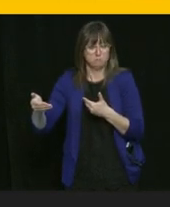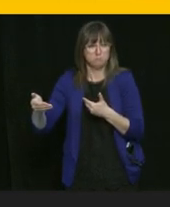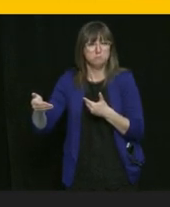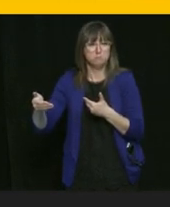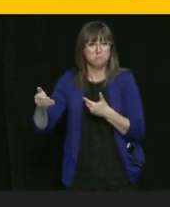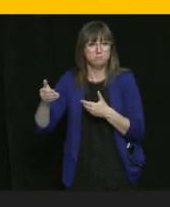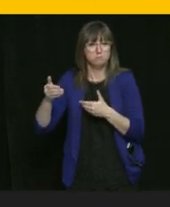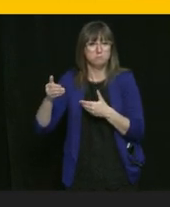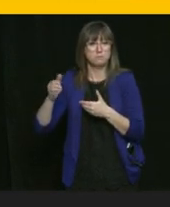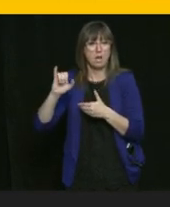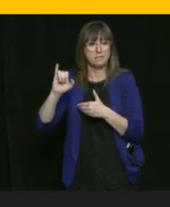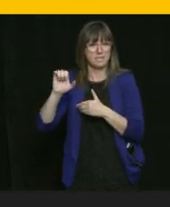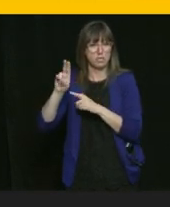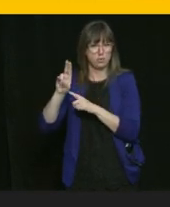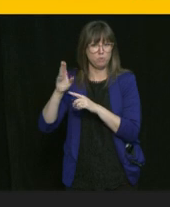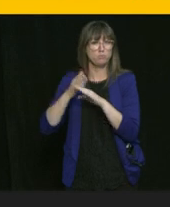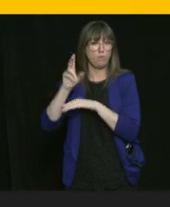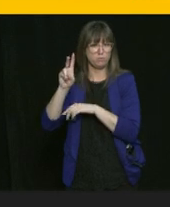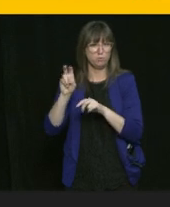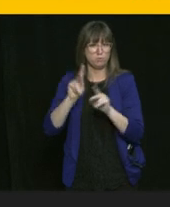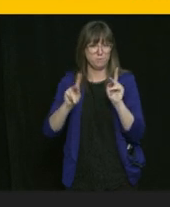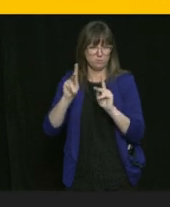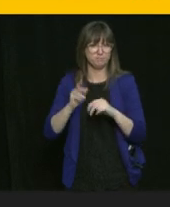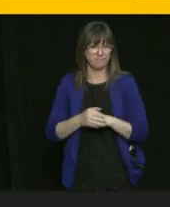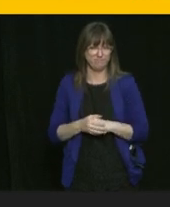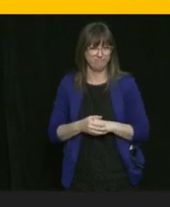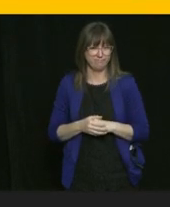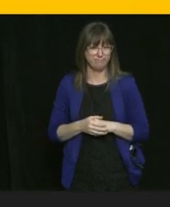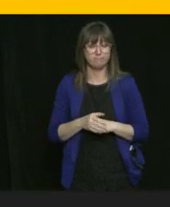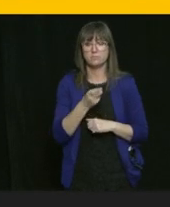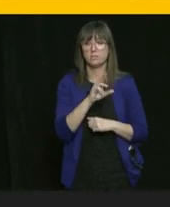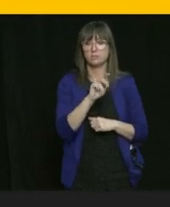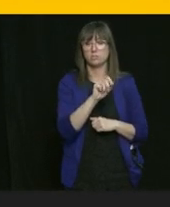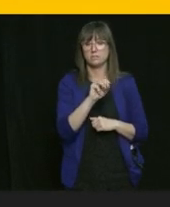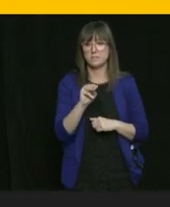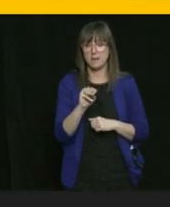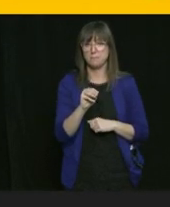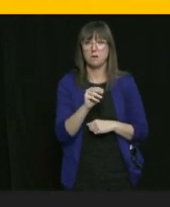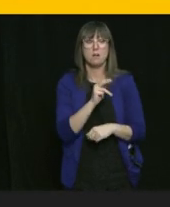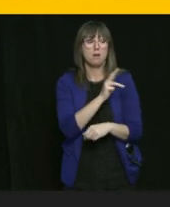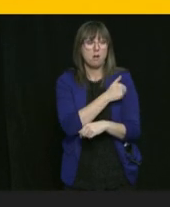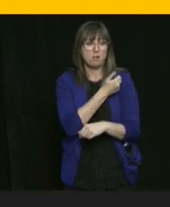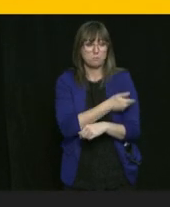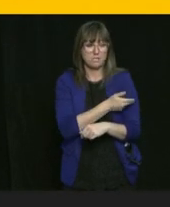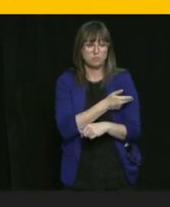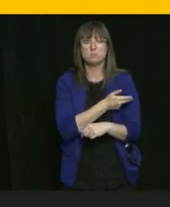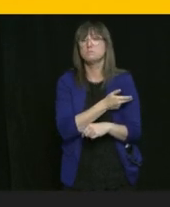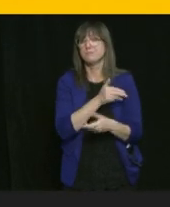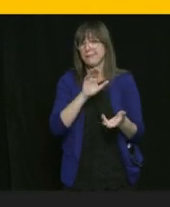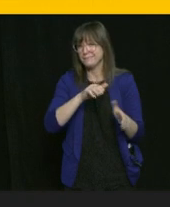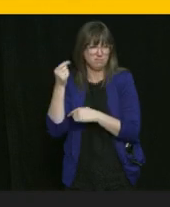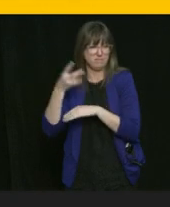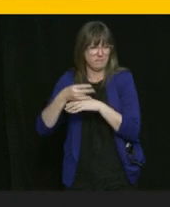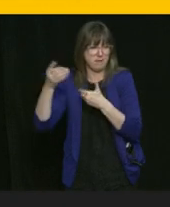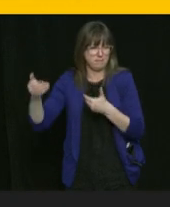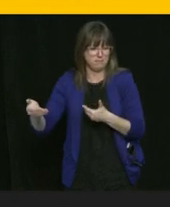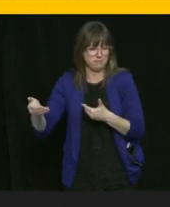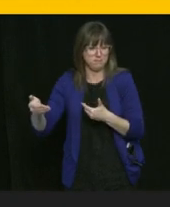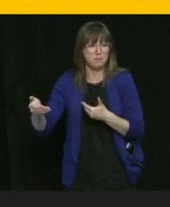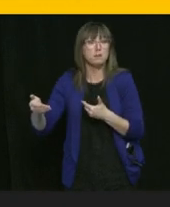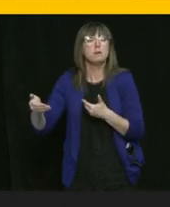200 being treated in intensive care units. With hospitalizations, deaths are also late indicators of COVID-19 severity.